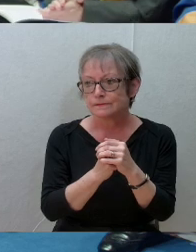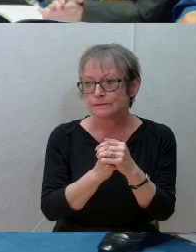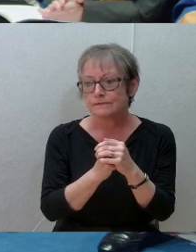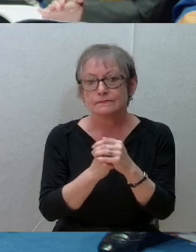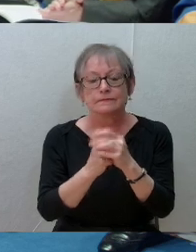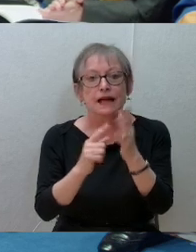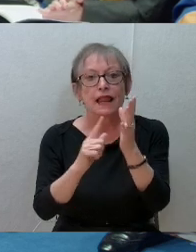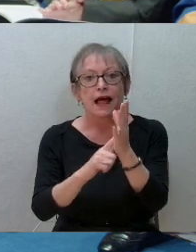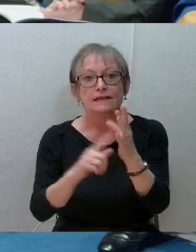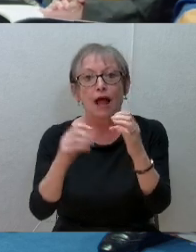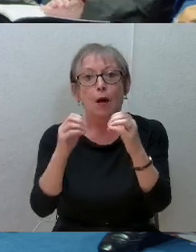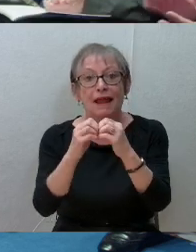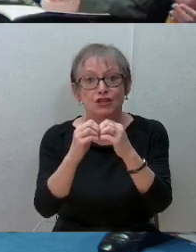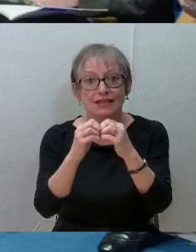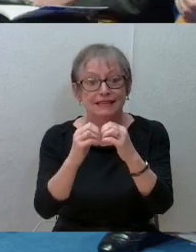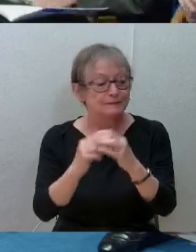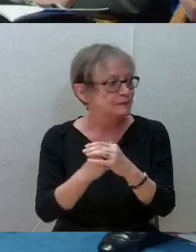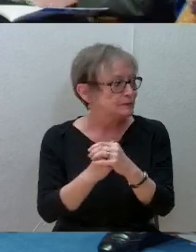Nadia Blakey.